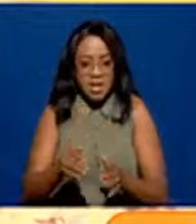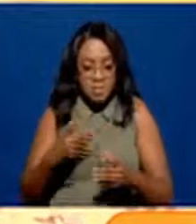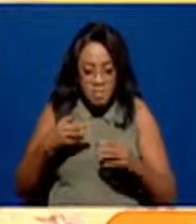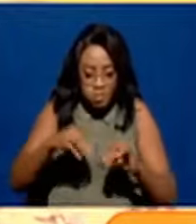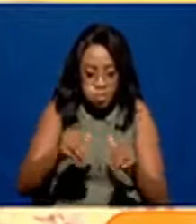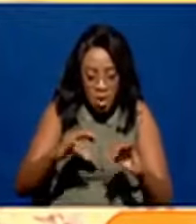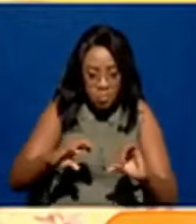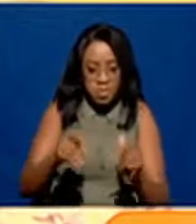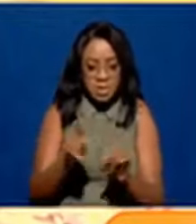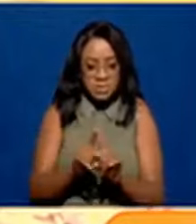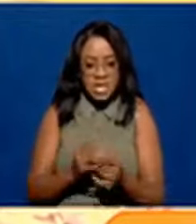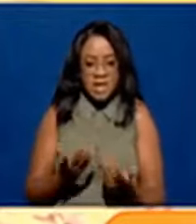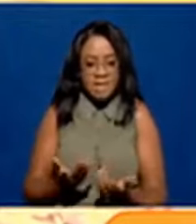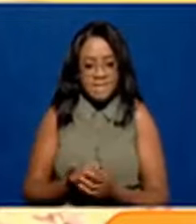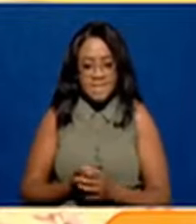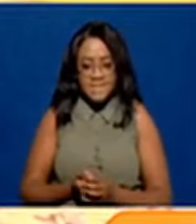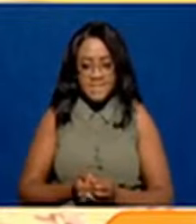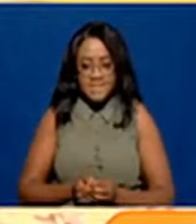that.